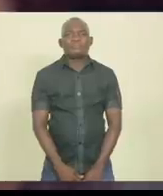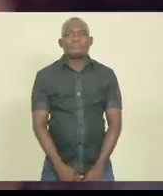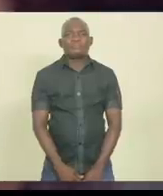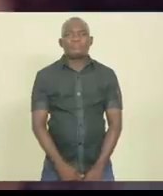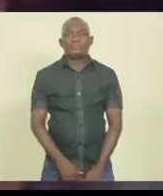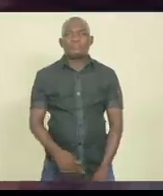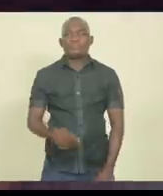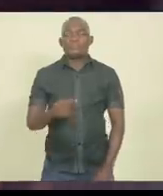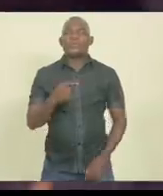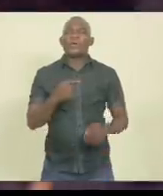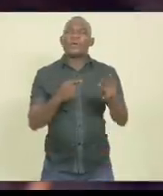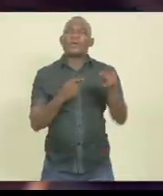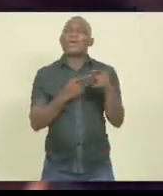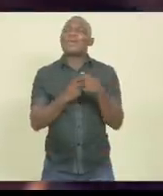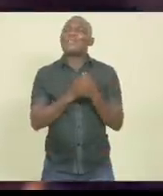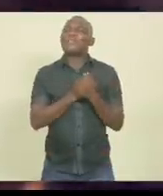I like you, Kobe.